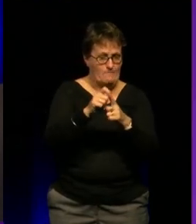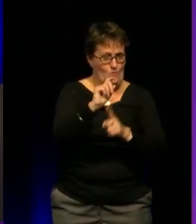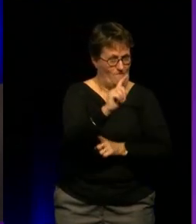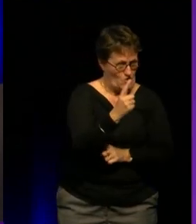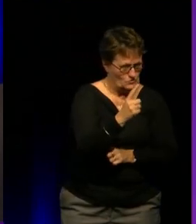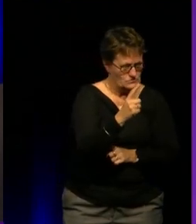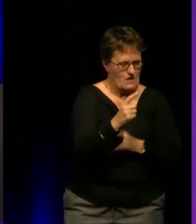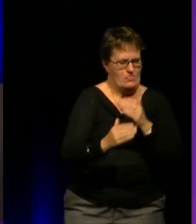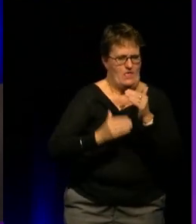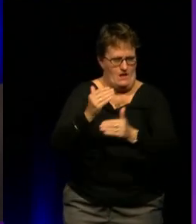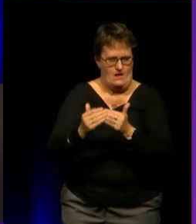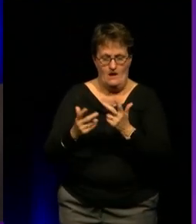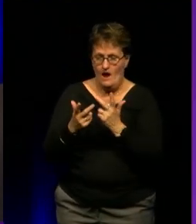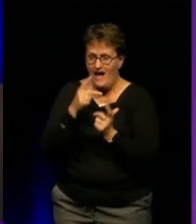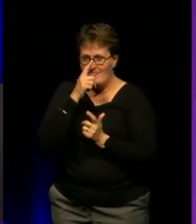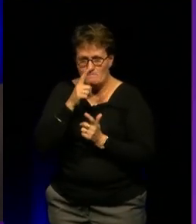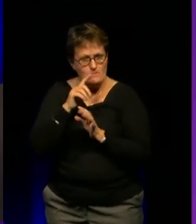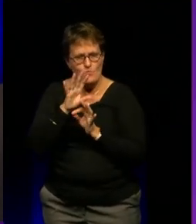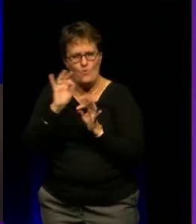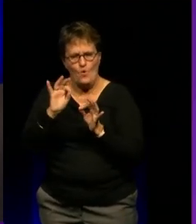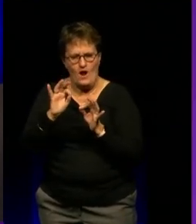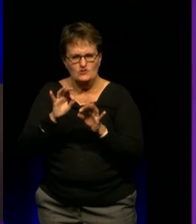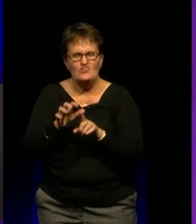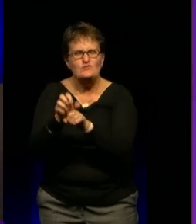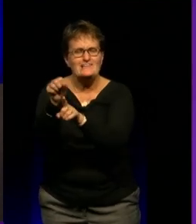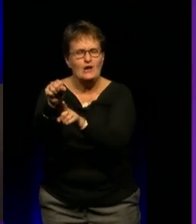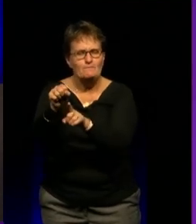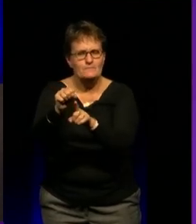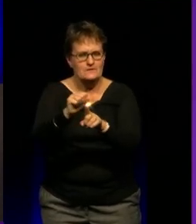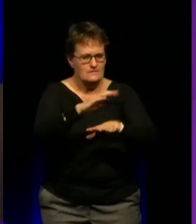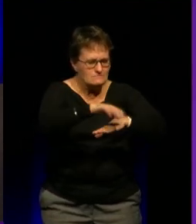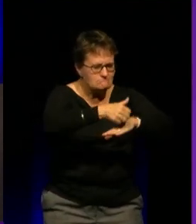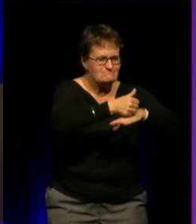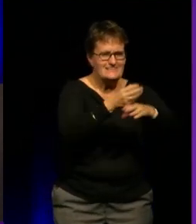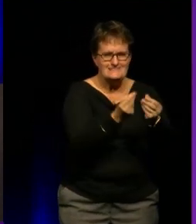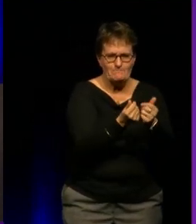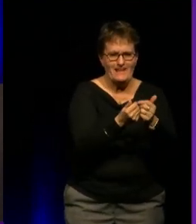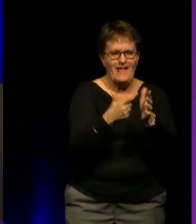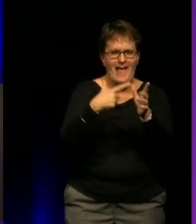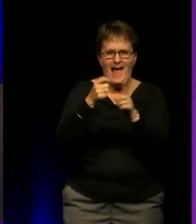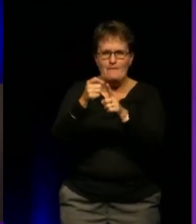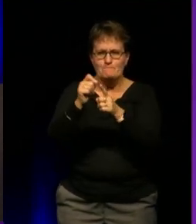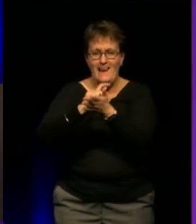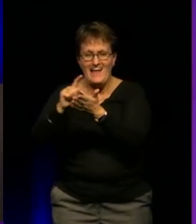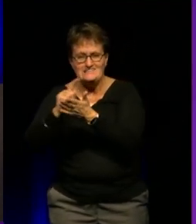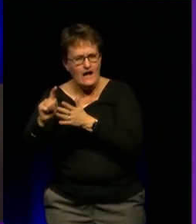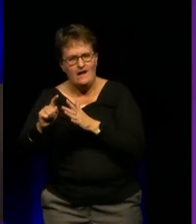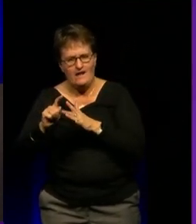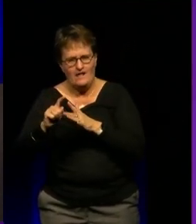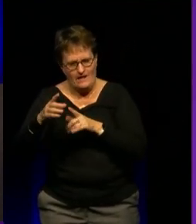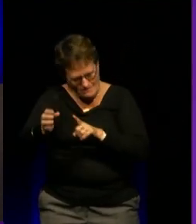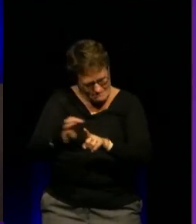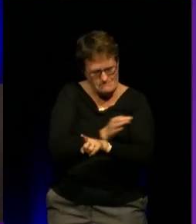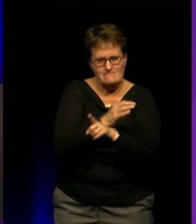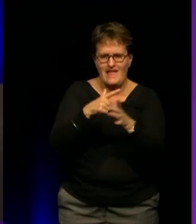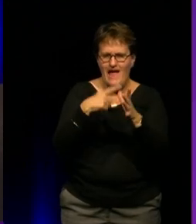things that others can't do, which gives us a great advantage. And it lets us build guardrails and capture data and then generate additional value.